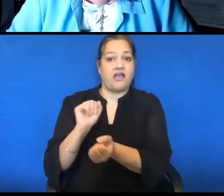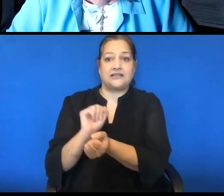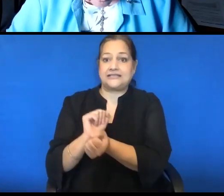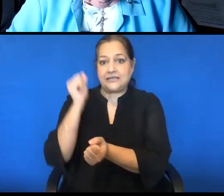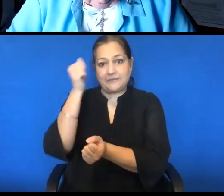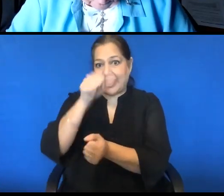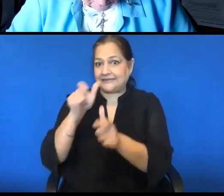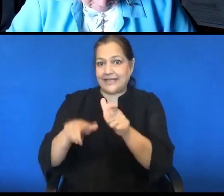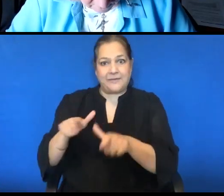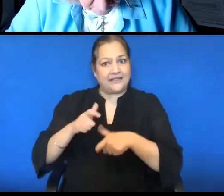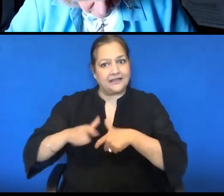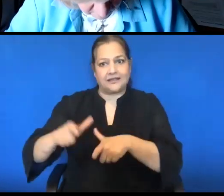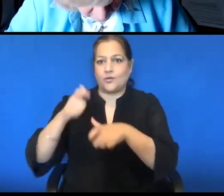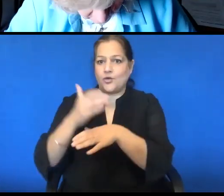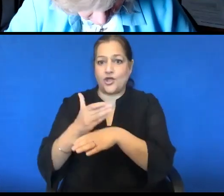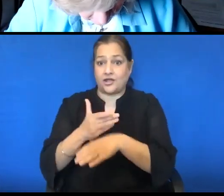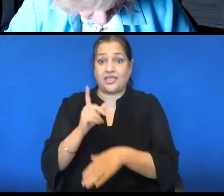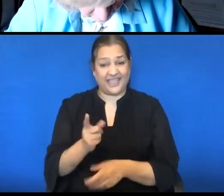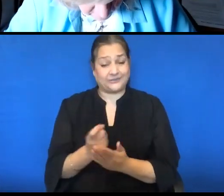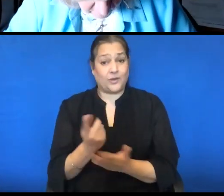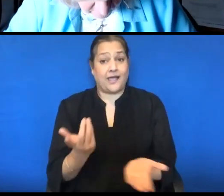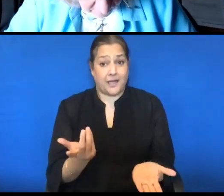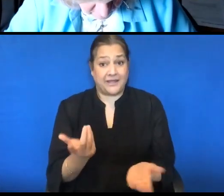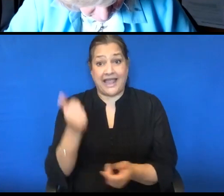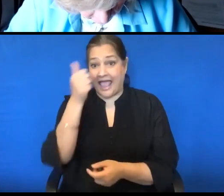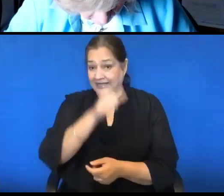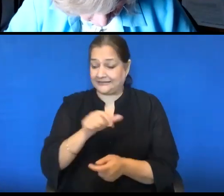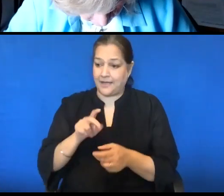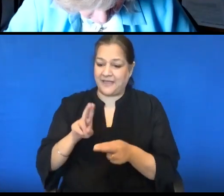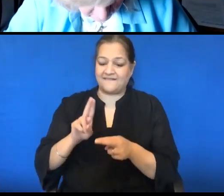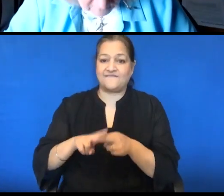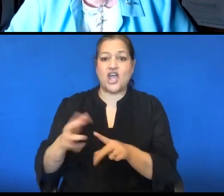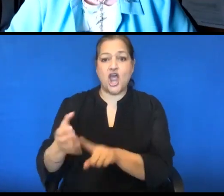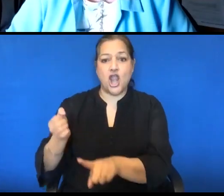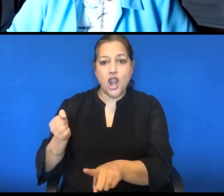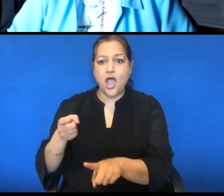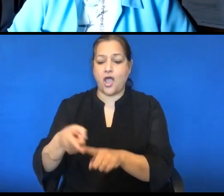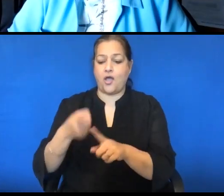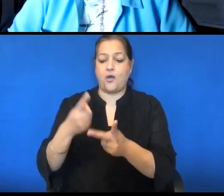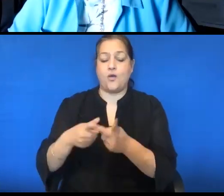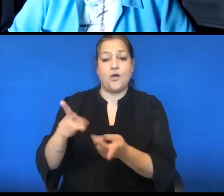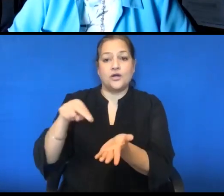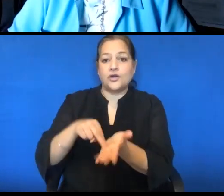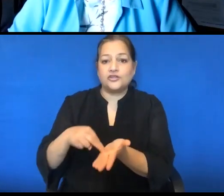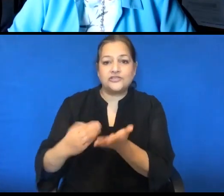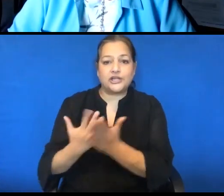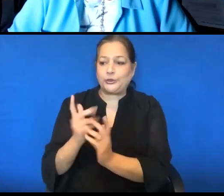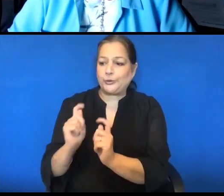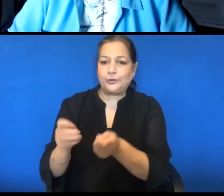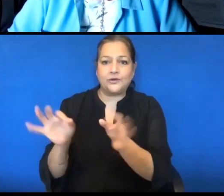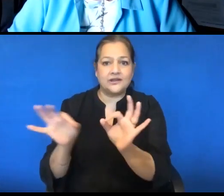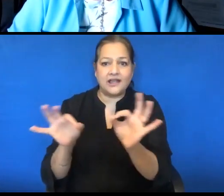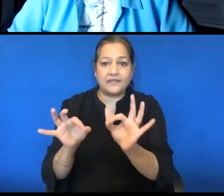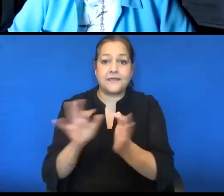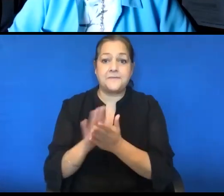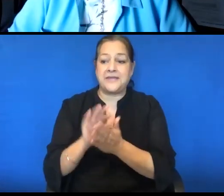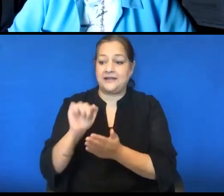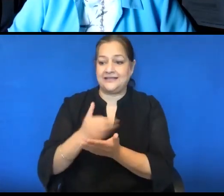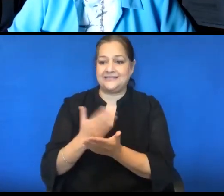what's happening, is academics are being asked to go on furlough or their contracts are simply not being renewed, we start to shrink the